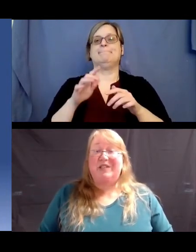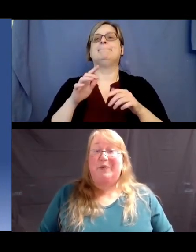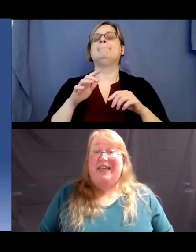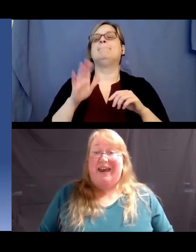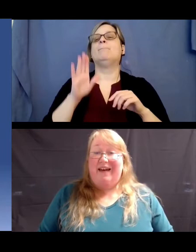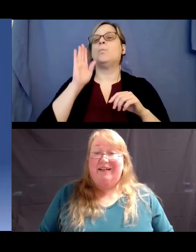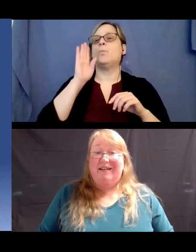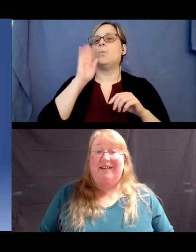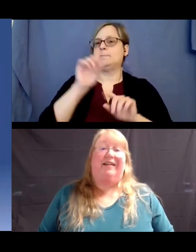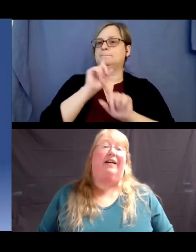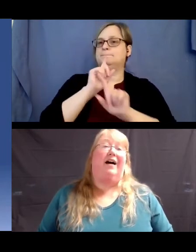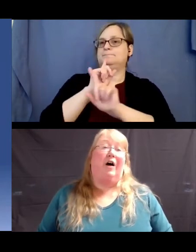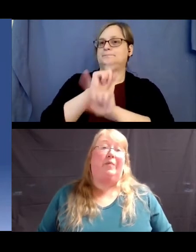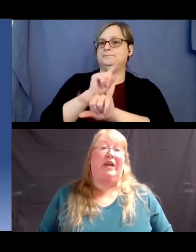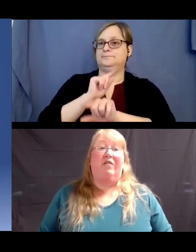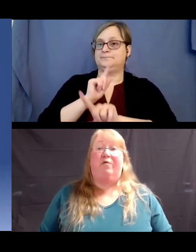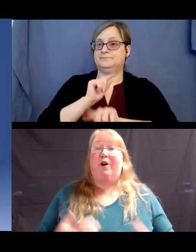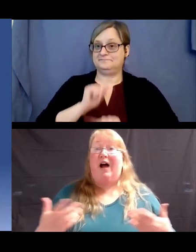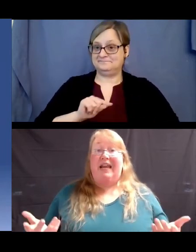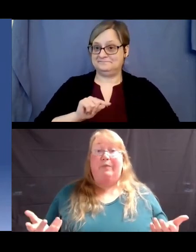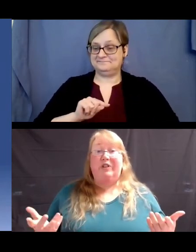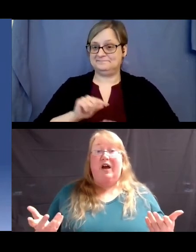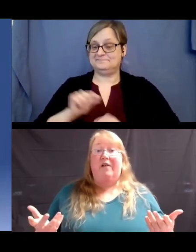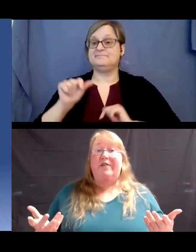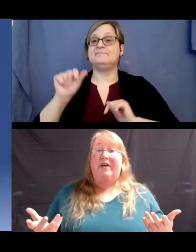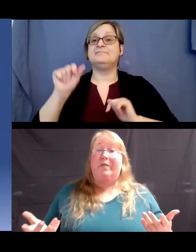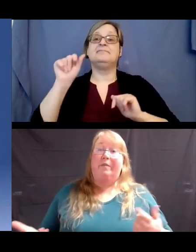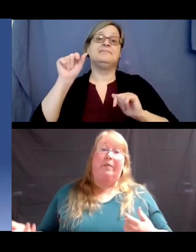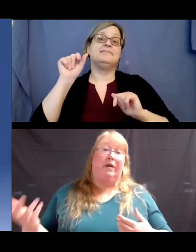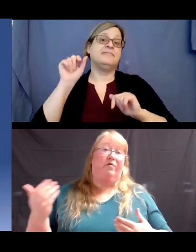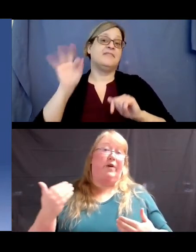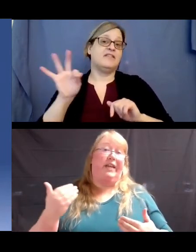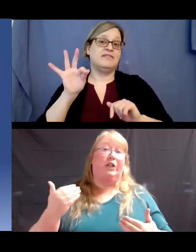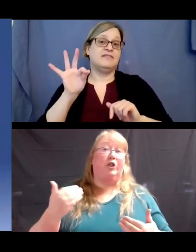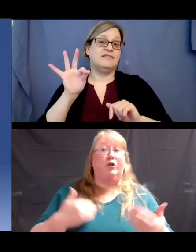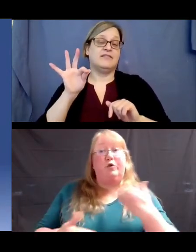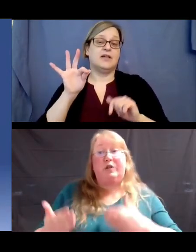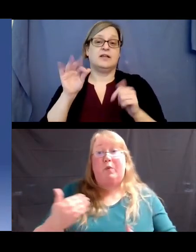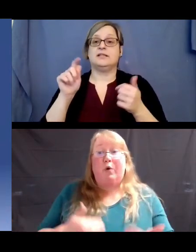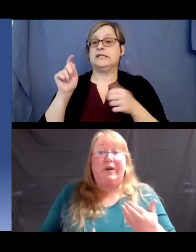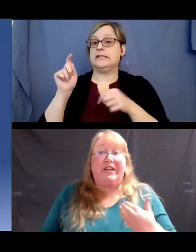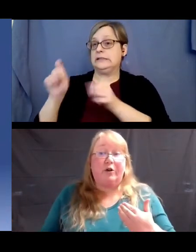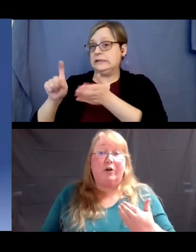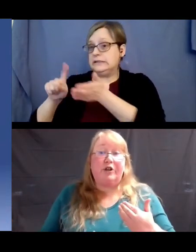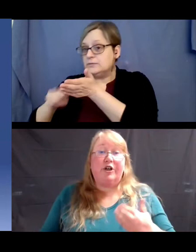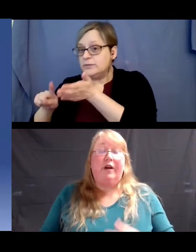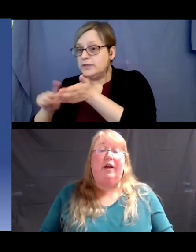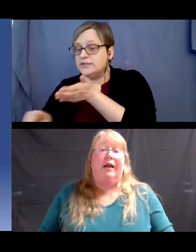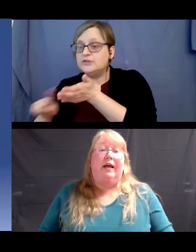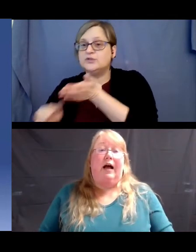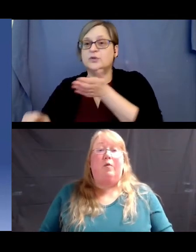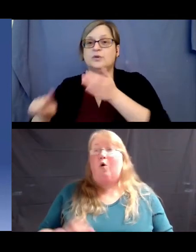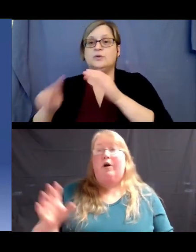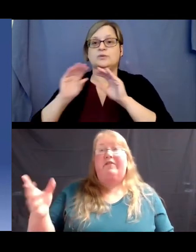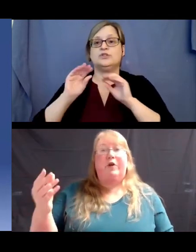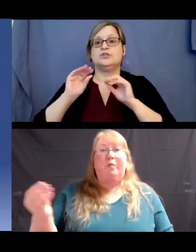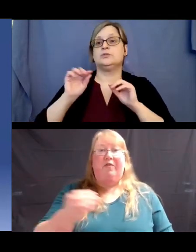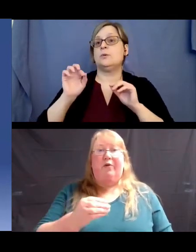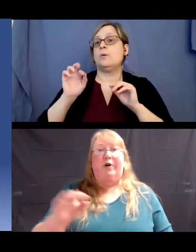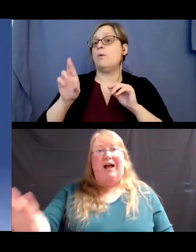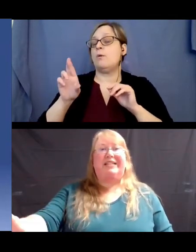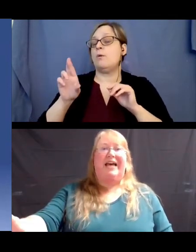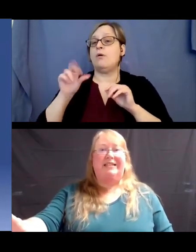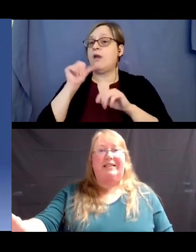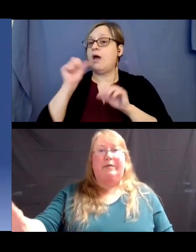those as we can. If we're not able to cover them, if we need to do some more research, or if you